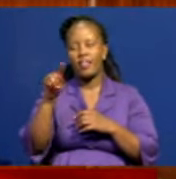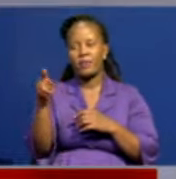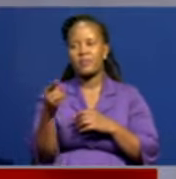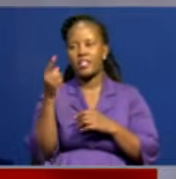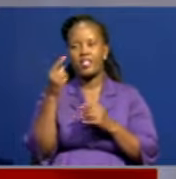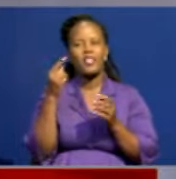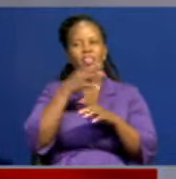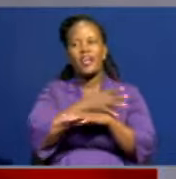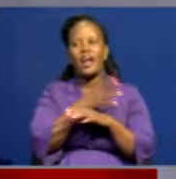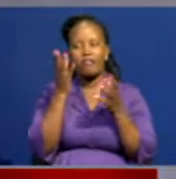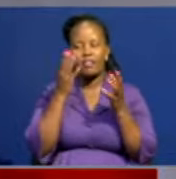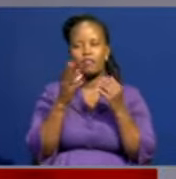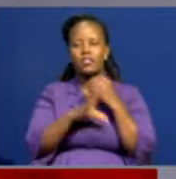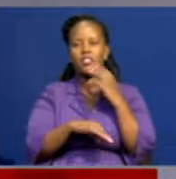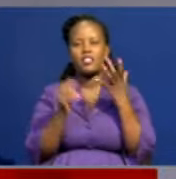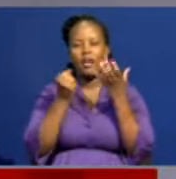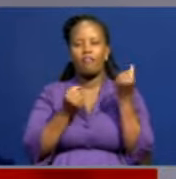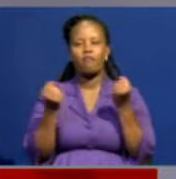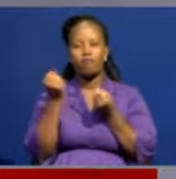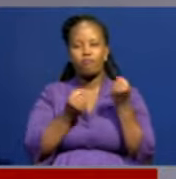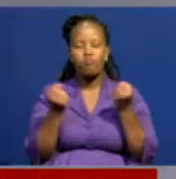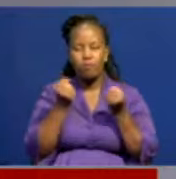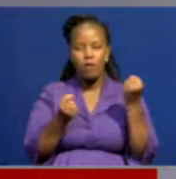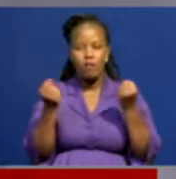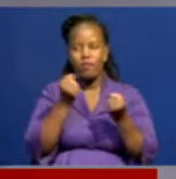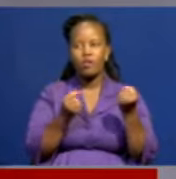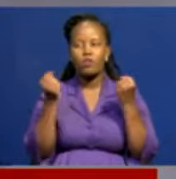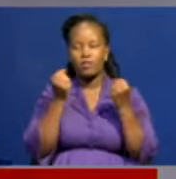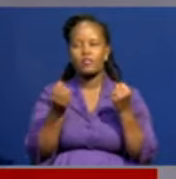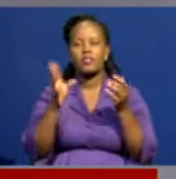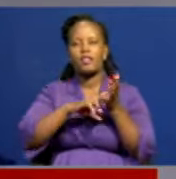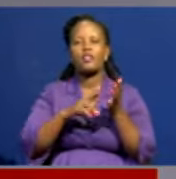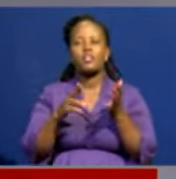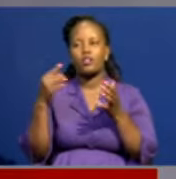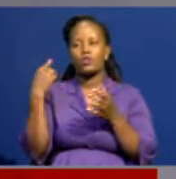of stealing a motor vehicle, a Range Rover Evoque, registration